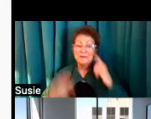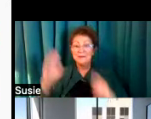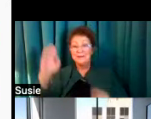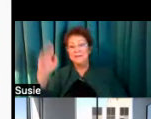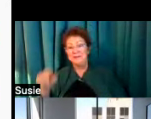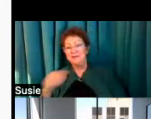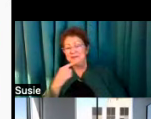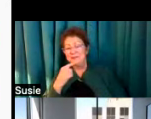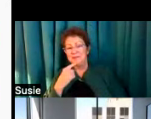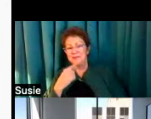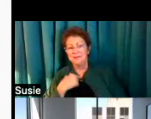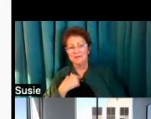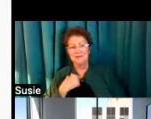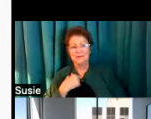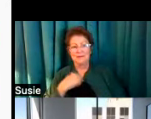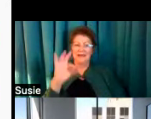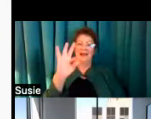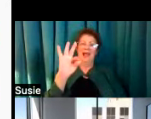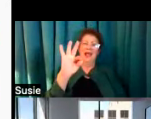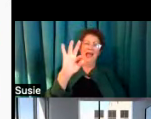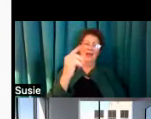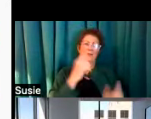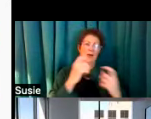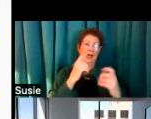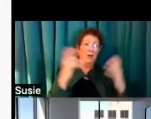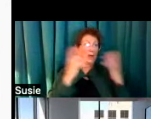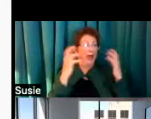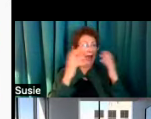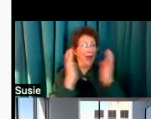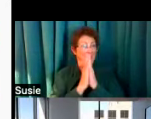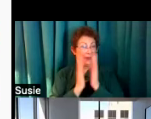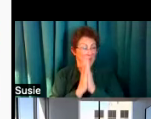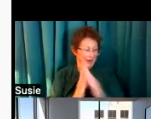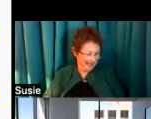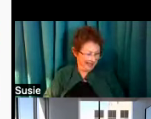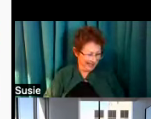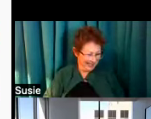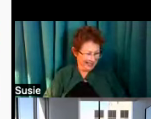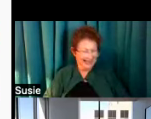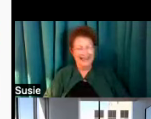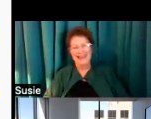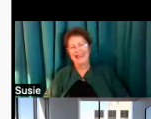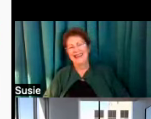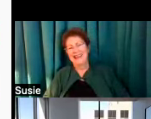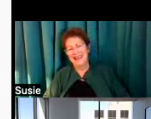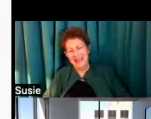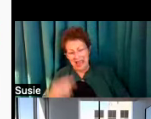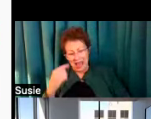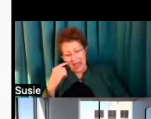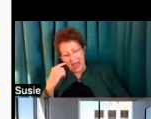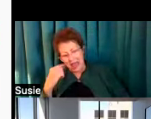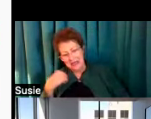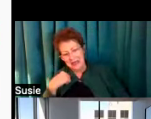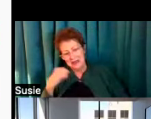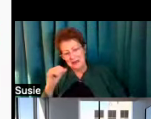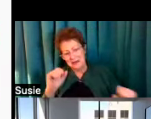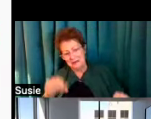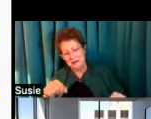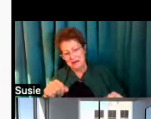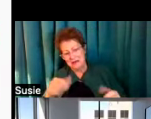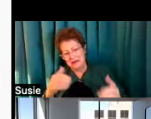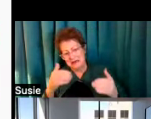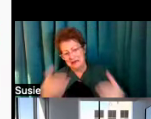We have a whopping 9 questions. I think Love it. I know, right? Juicy stuff. I think